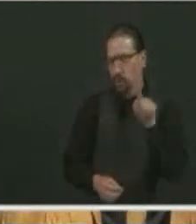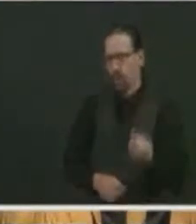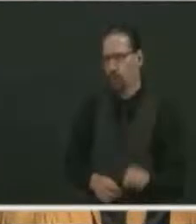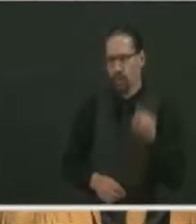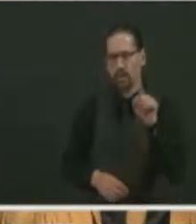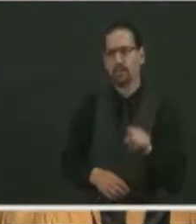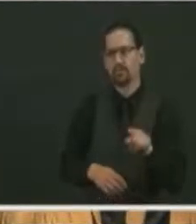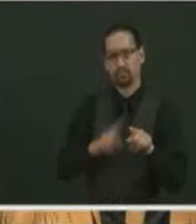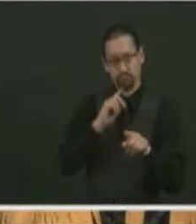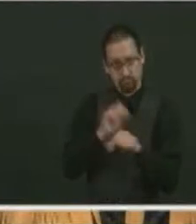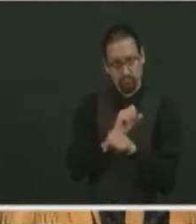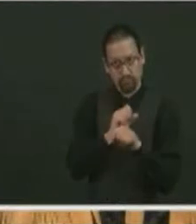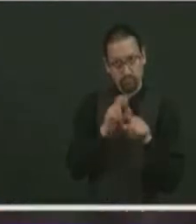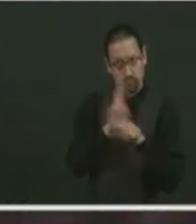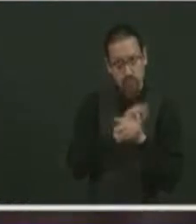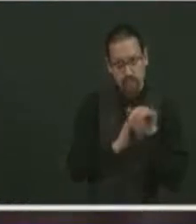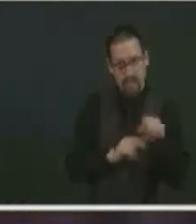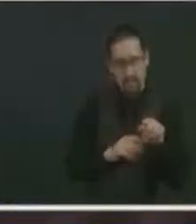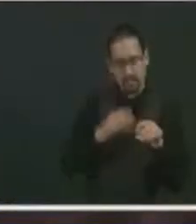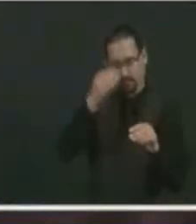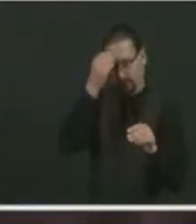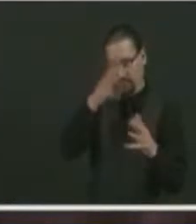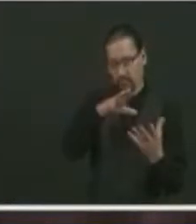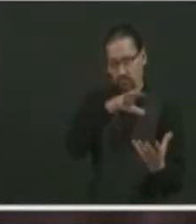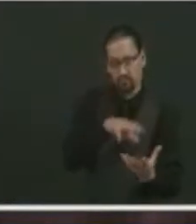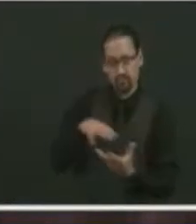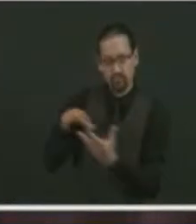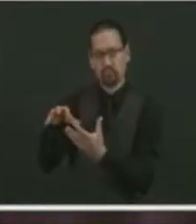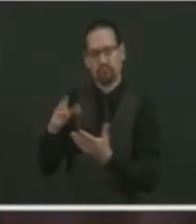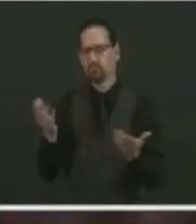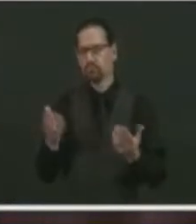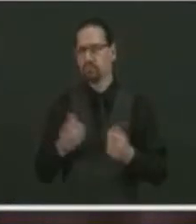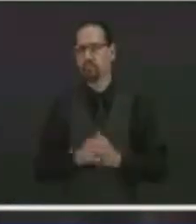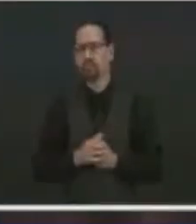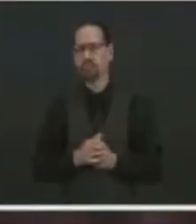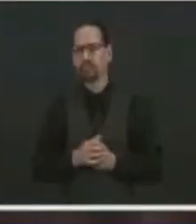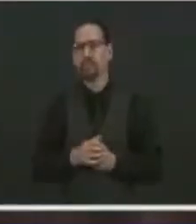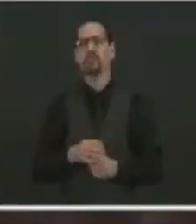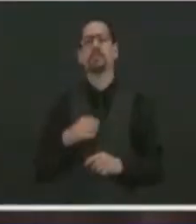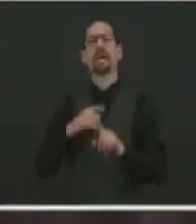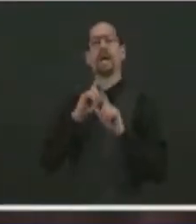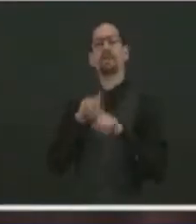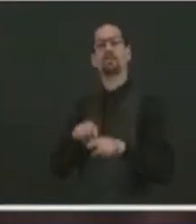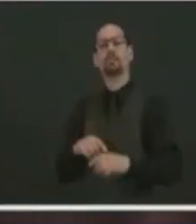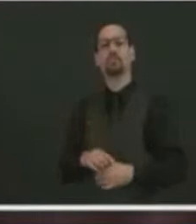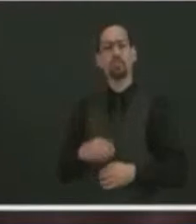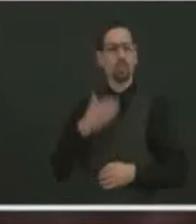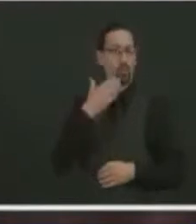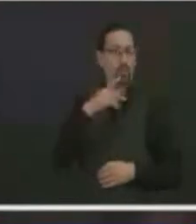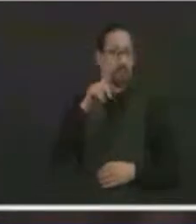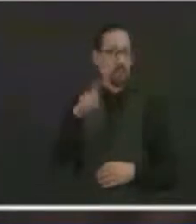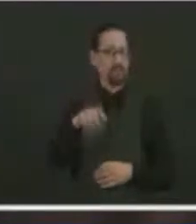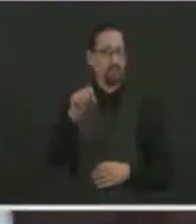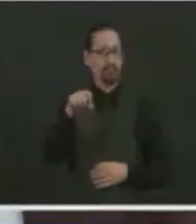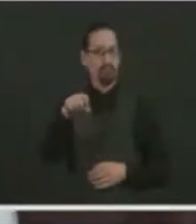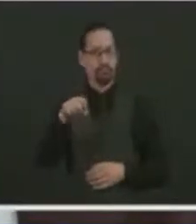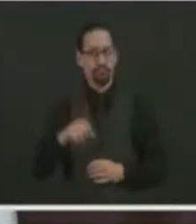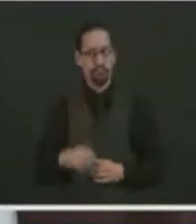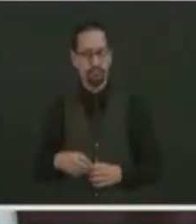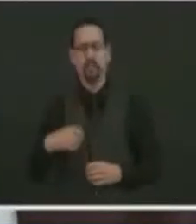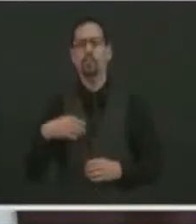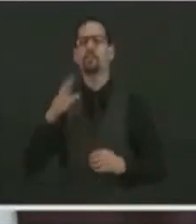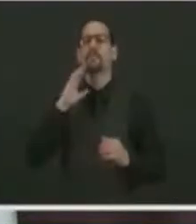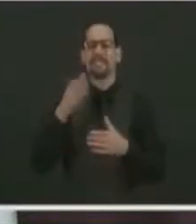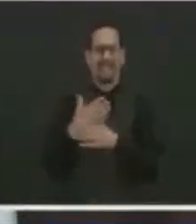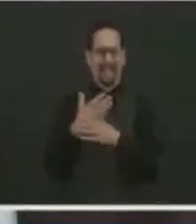data for? It's a great question because it allows us to reiterate the message that we have been sharing about the